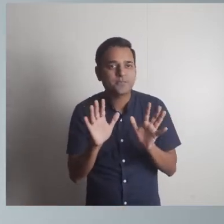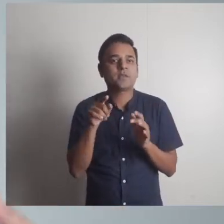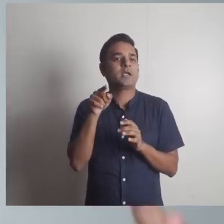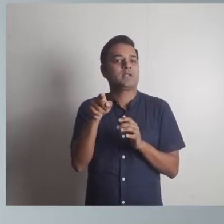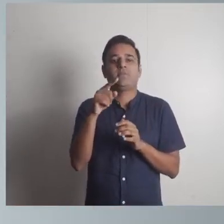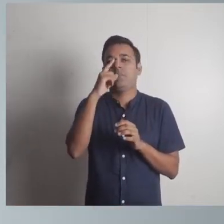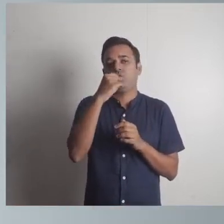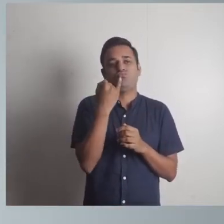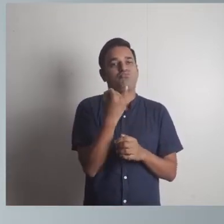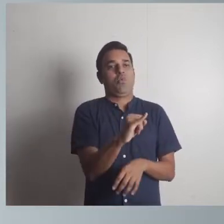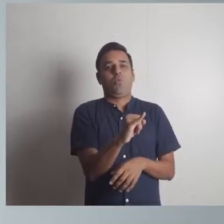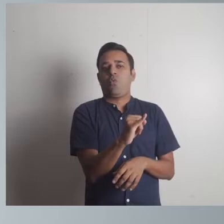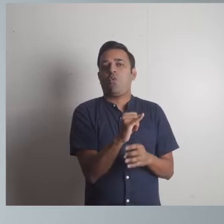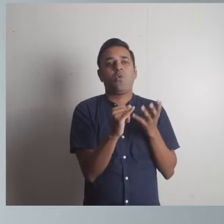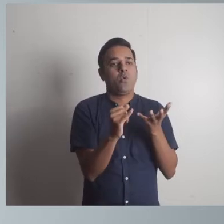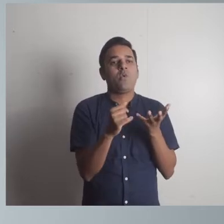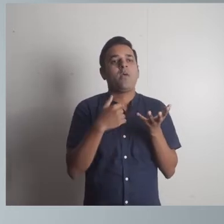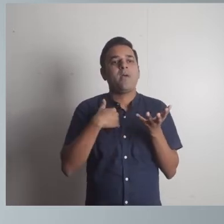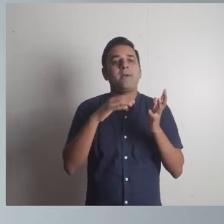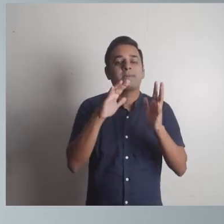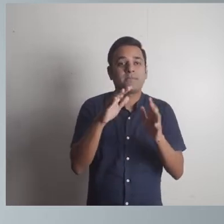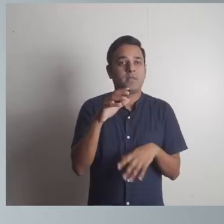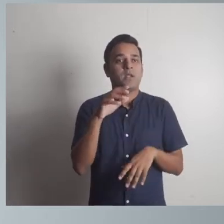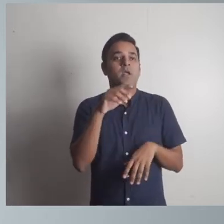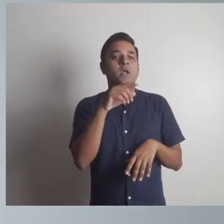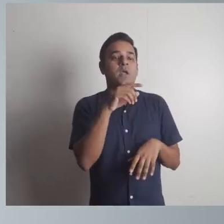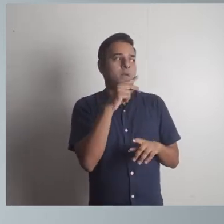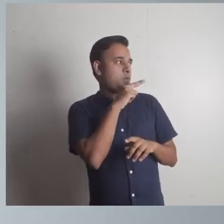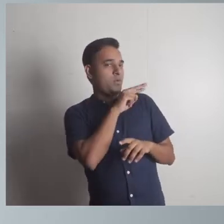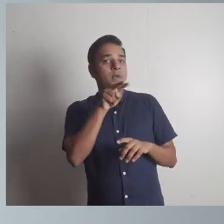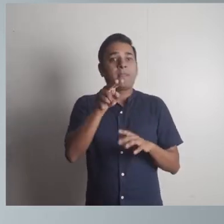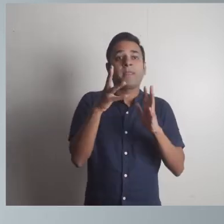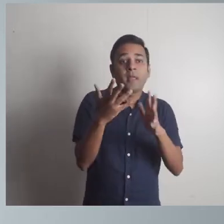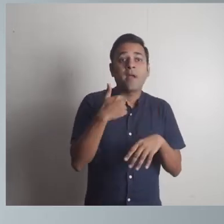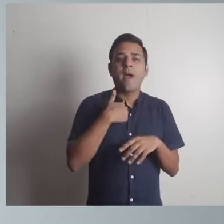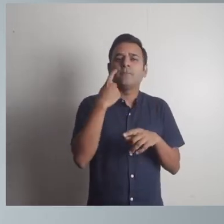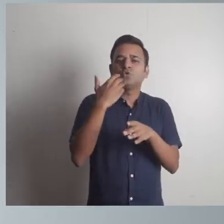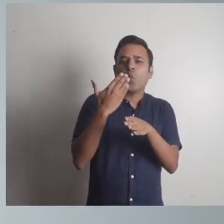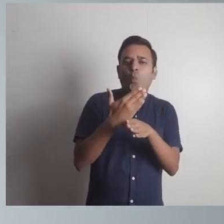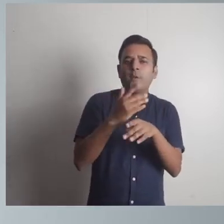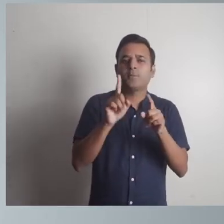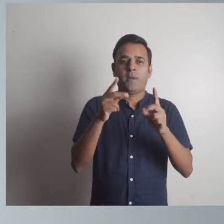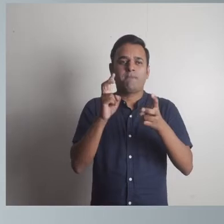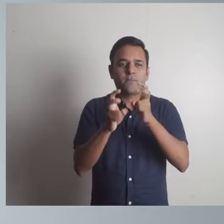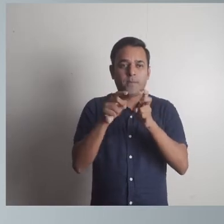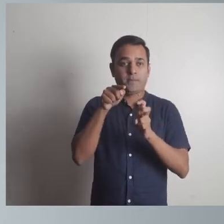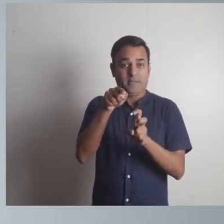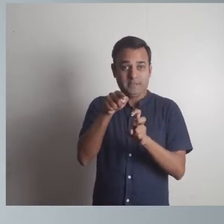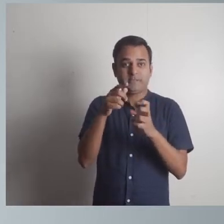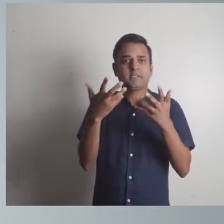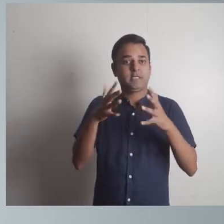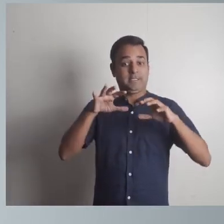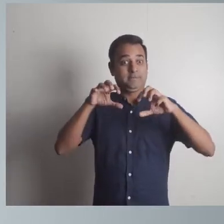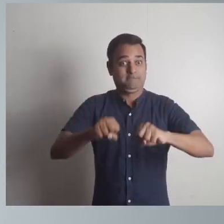the colonization is all together as well. Right? So basically, if you have women who are treated in a certain